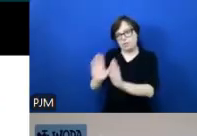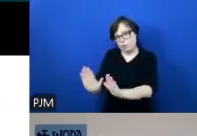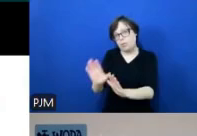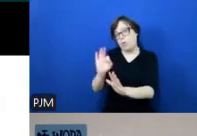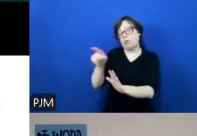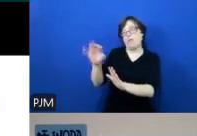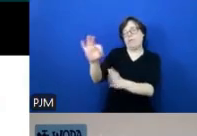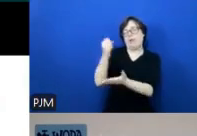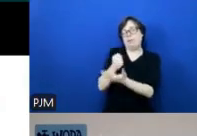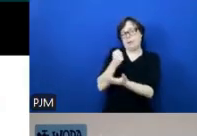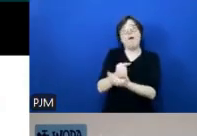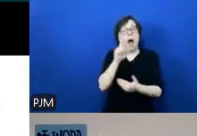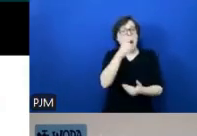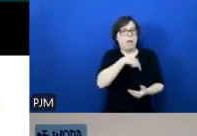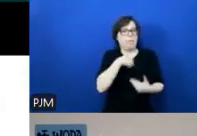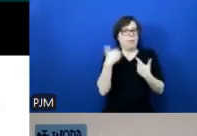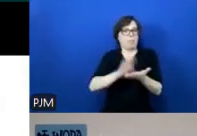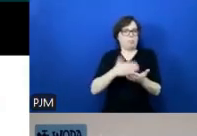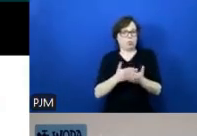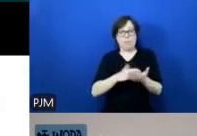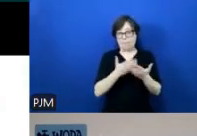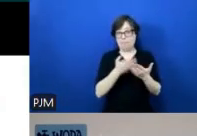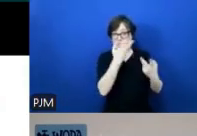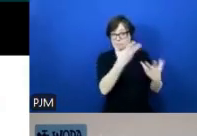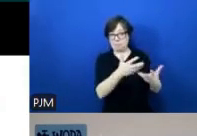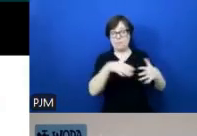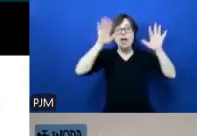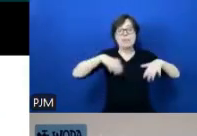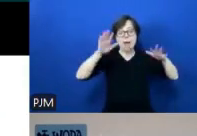belongs to their owners, but we provide examples. Here is the